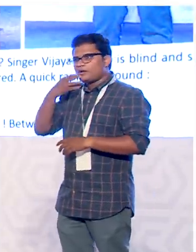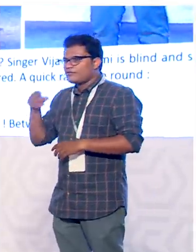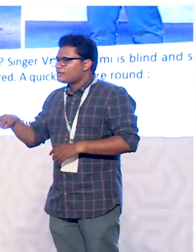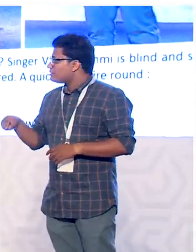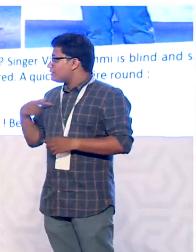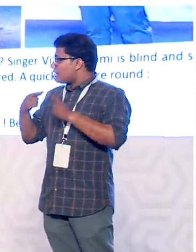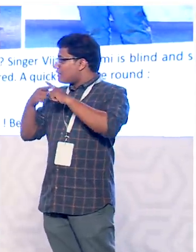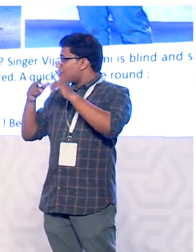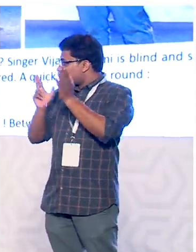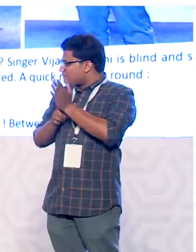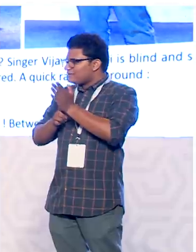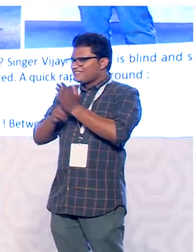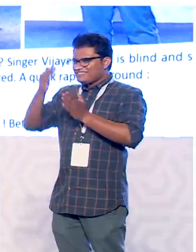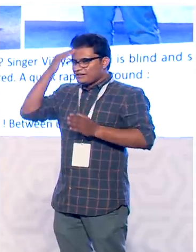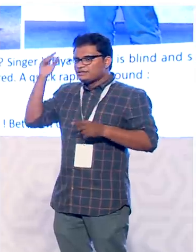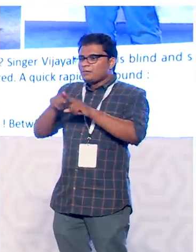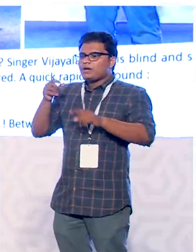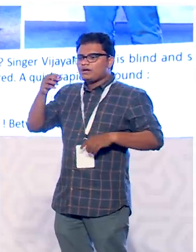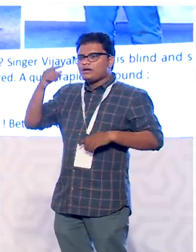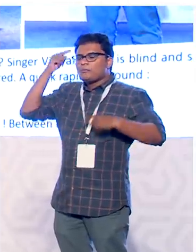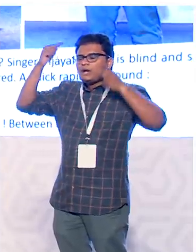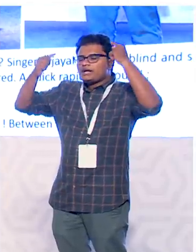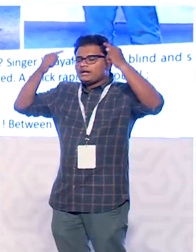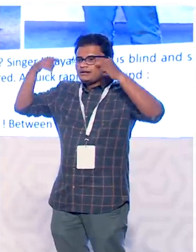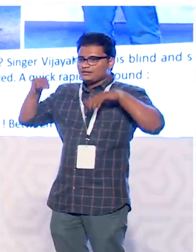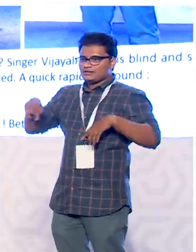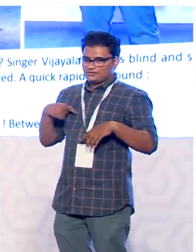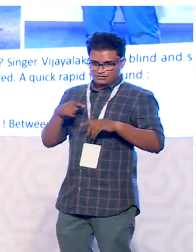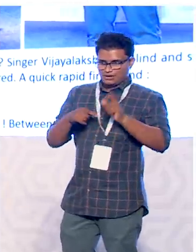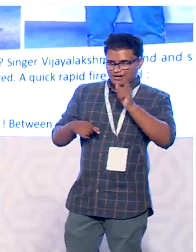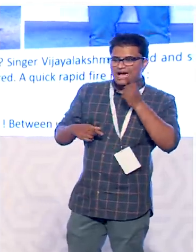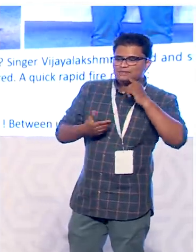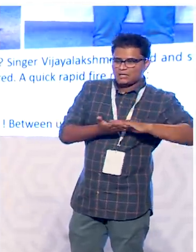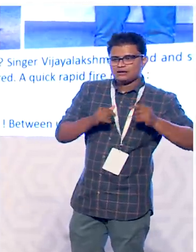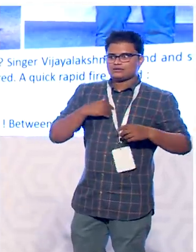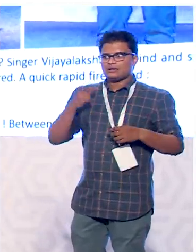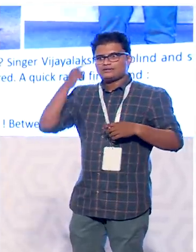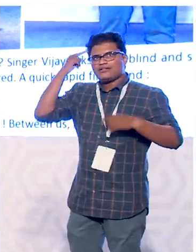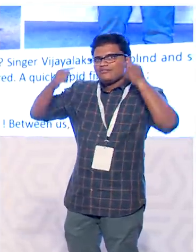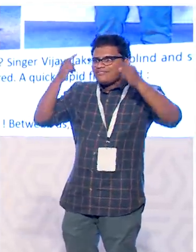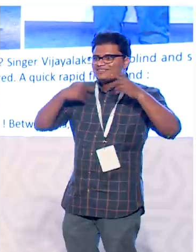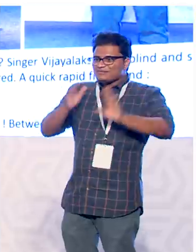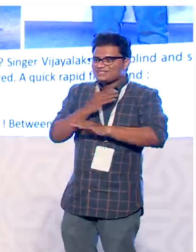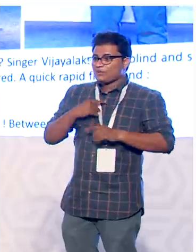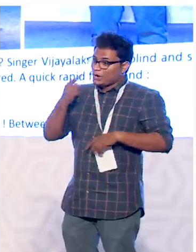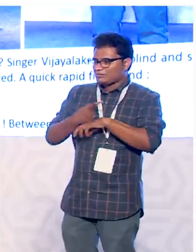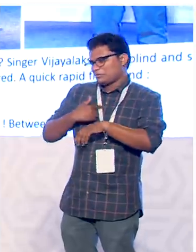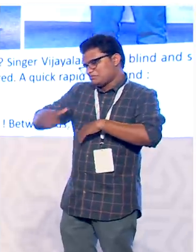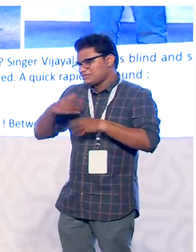In Tamil, we say jnanam for music. I think he has so much of jnanam, and I hope that he starts singing someday. I